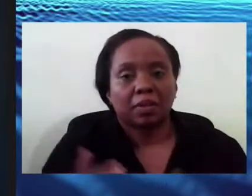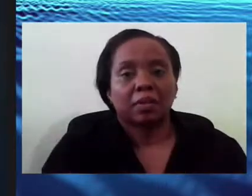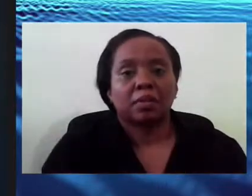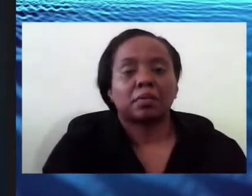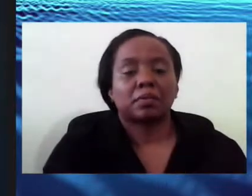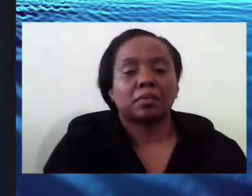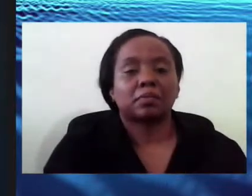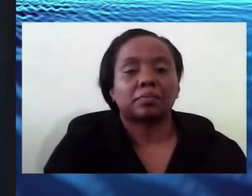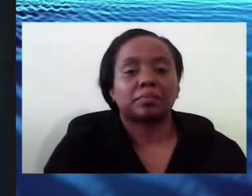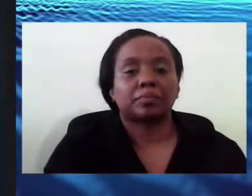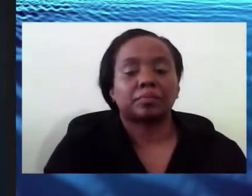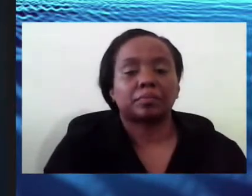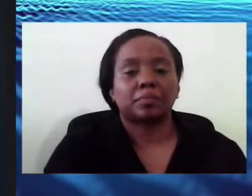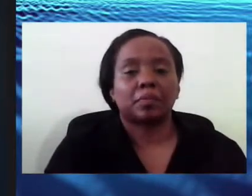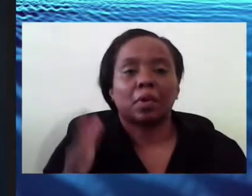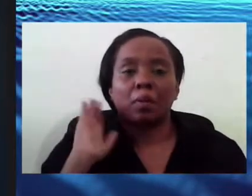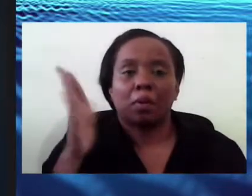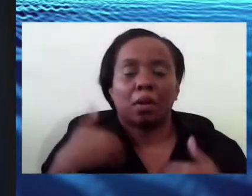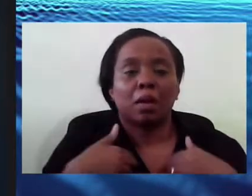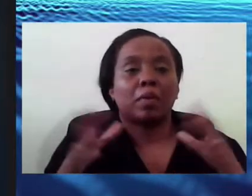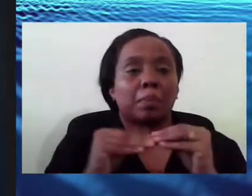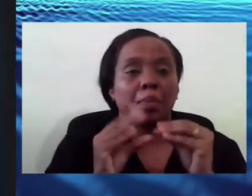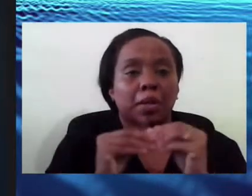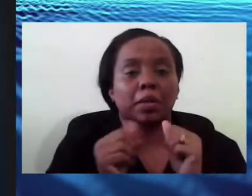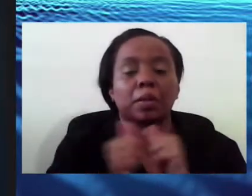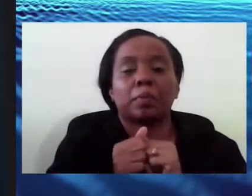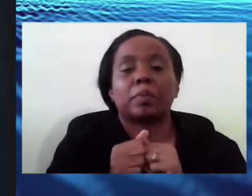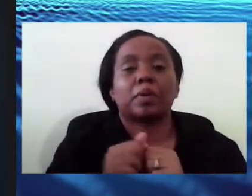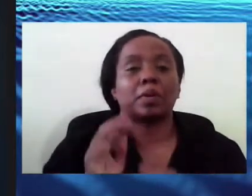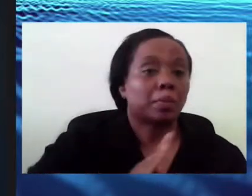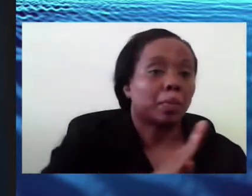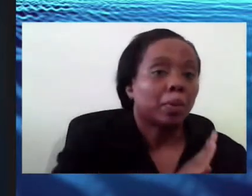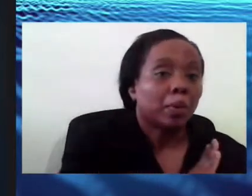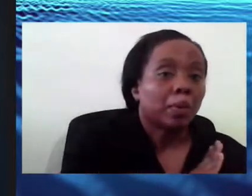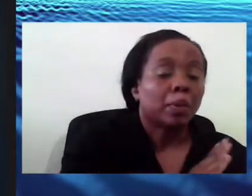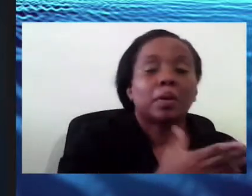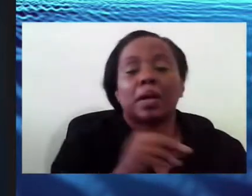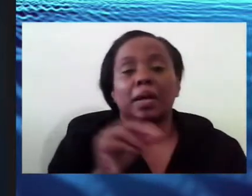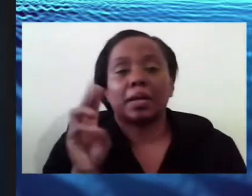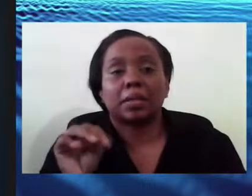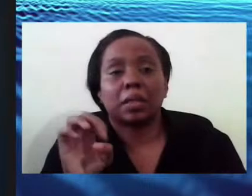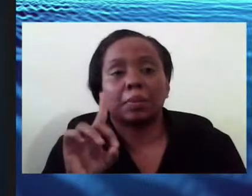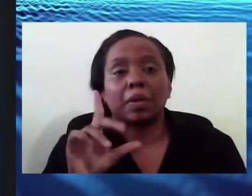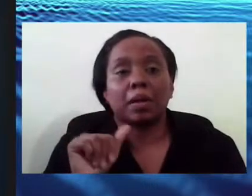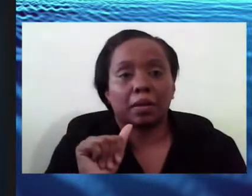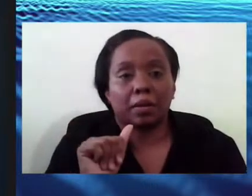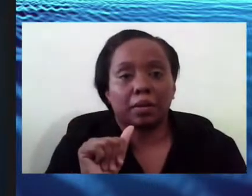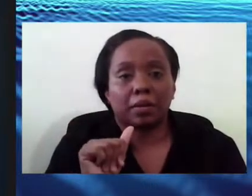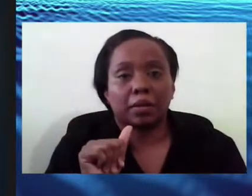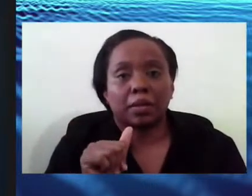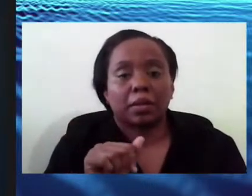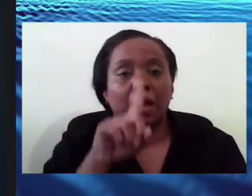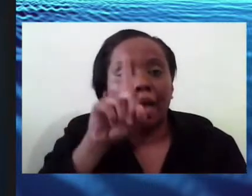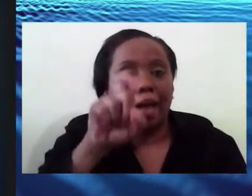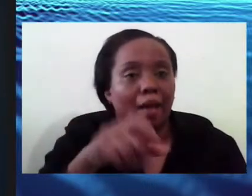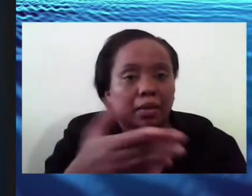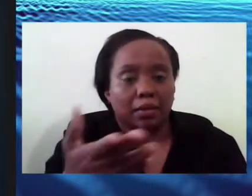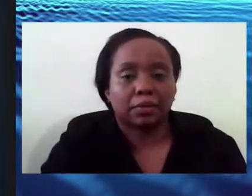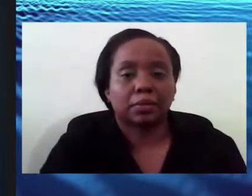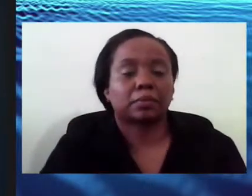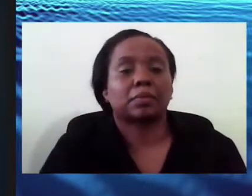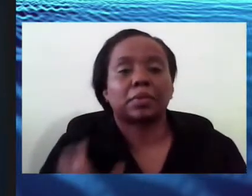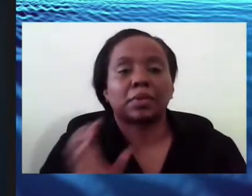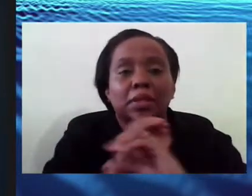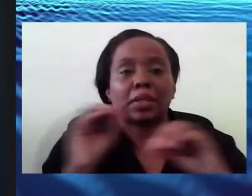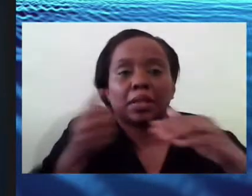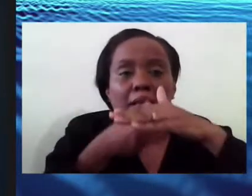have a meeting with the press and the board itself and let you address your questions directly to them. We have nothing to hide.